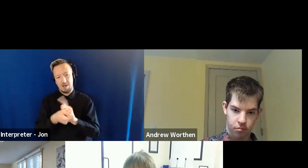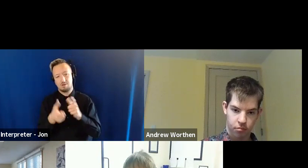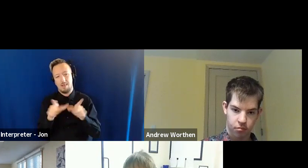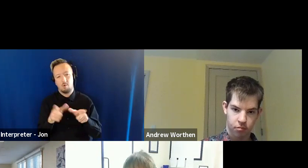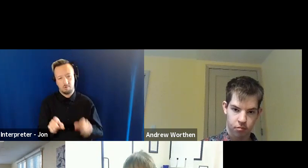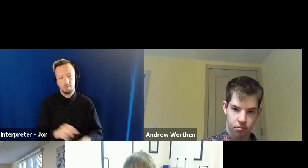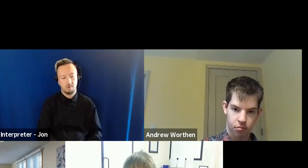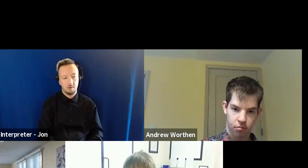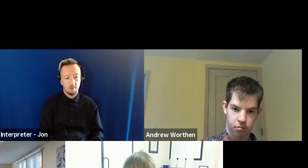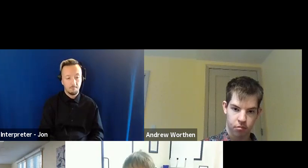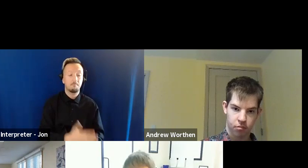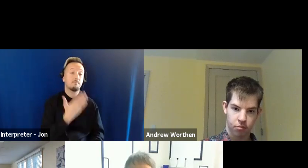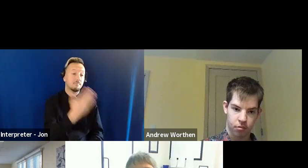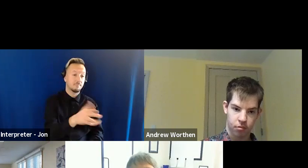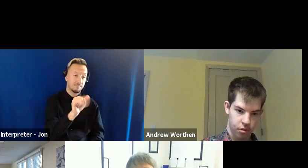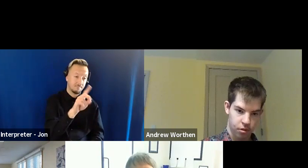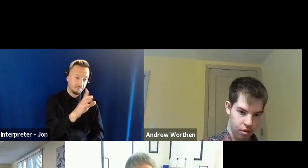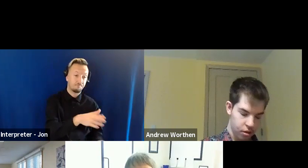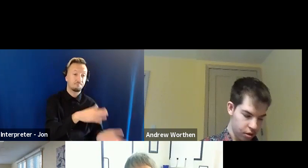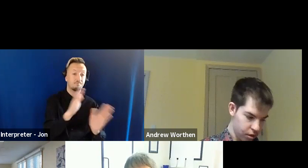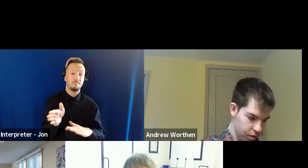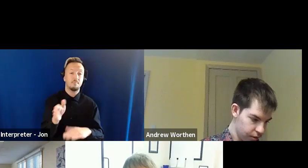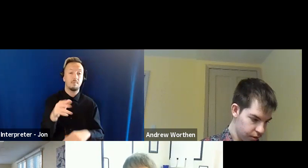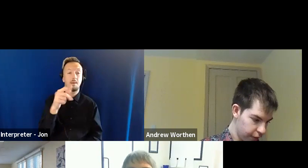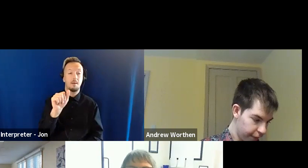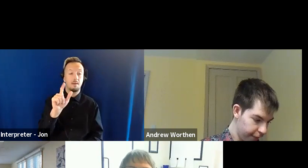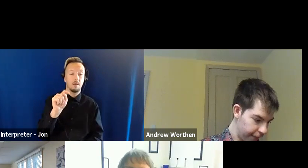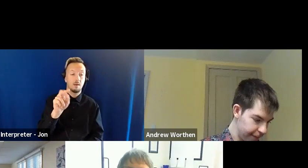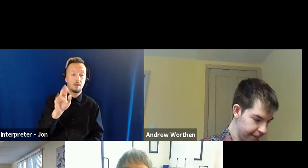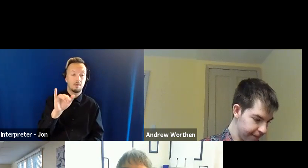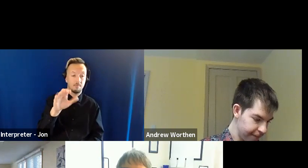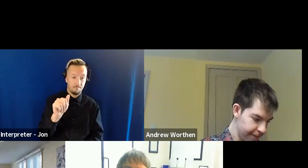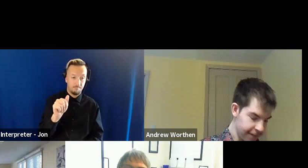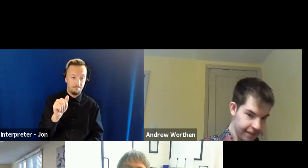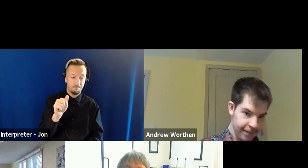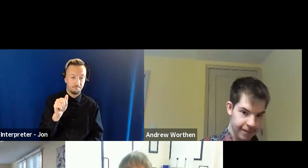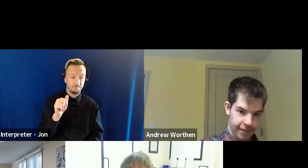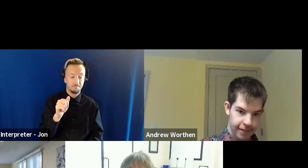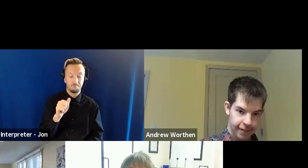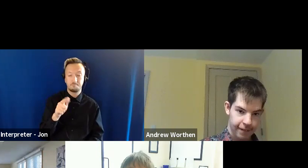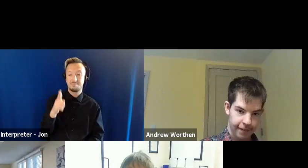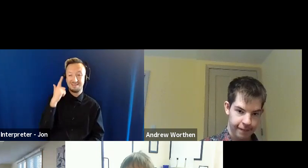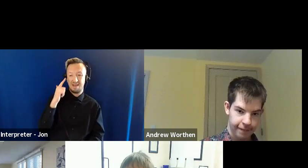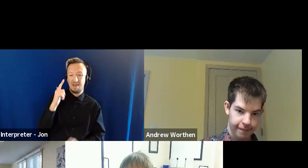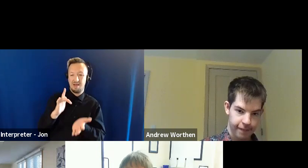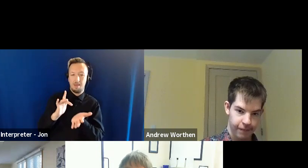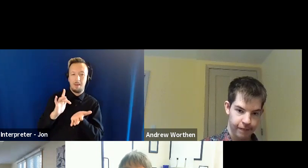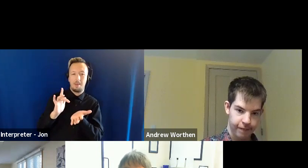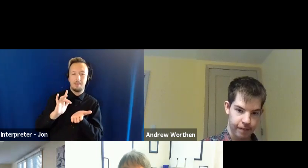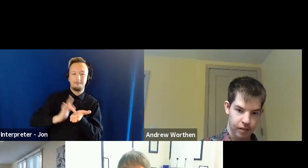Thank you, David. Next, we're going to go to Patricia. Well, I think the medical model was in full